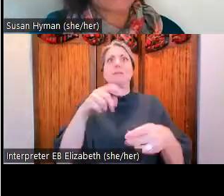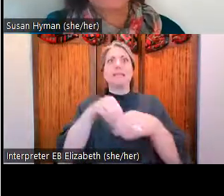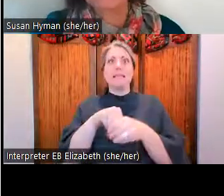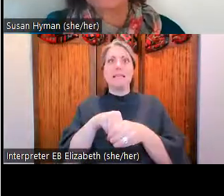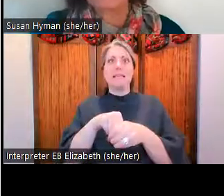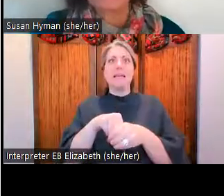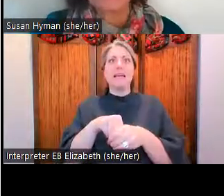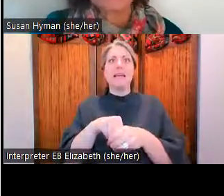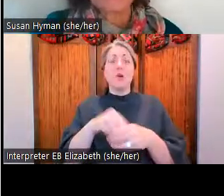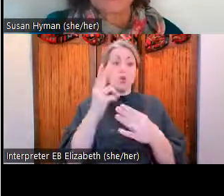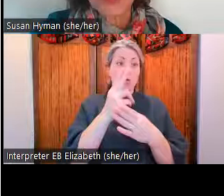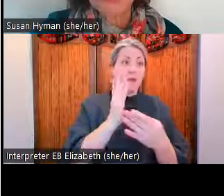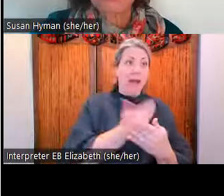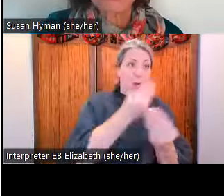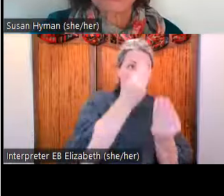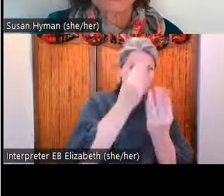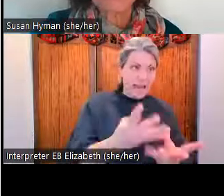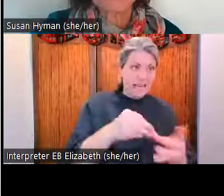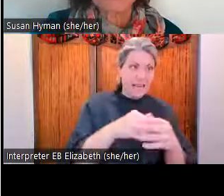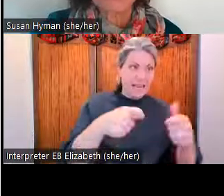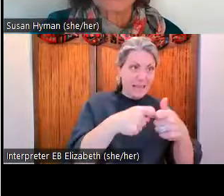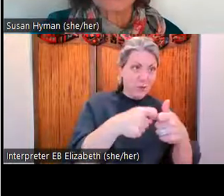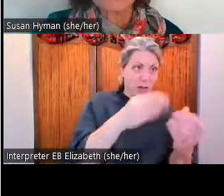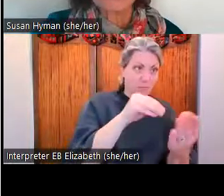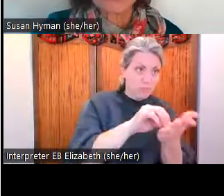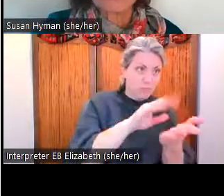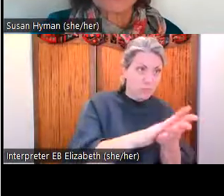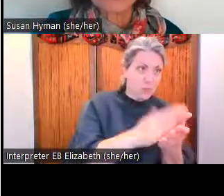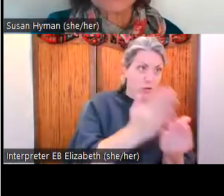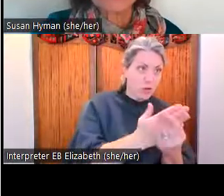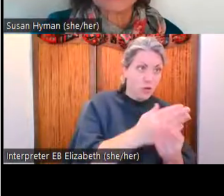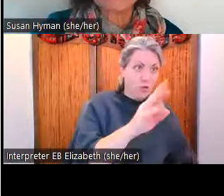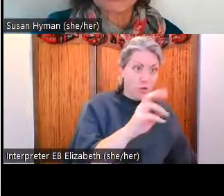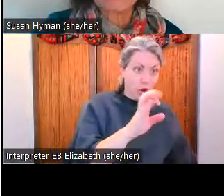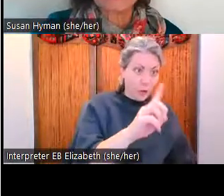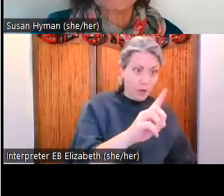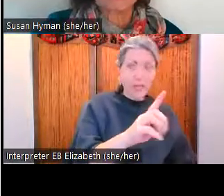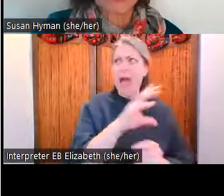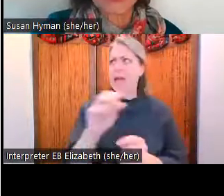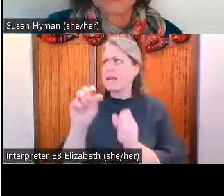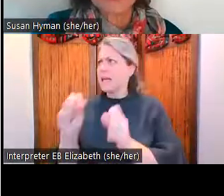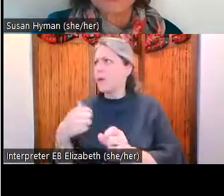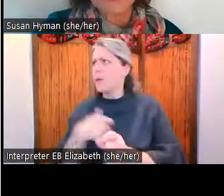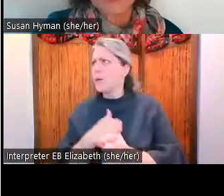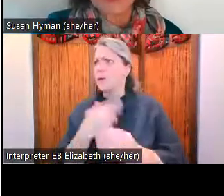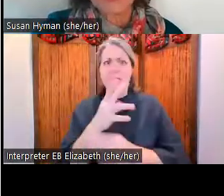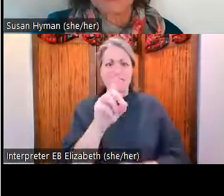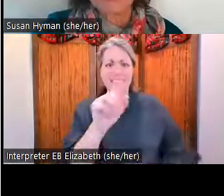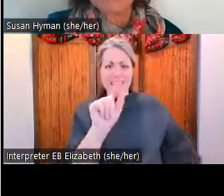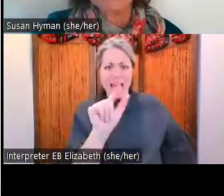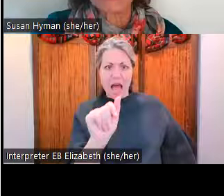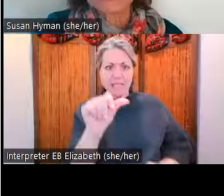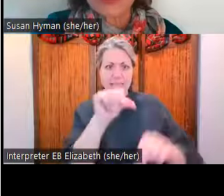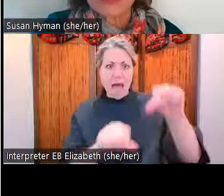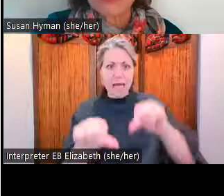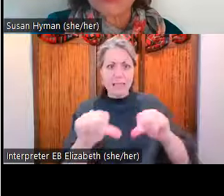from questionnaires. Is there a way that we can use data and data science to figure out which